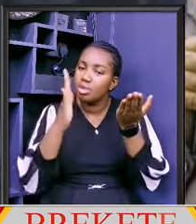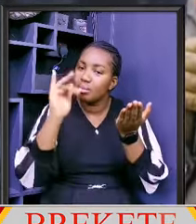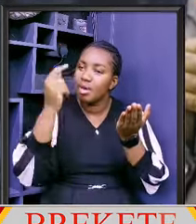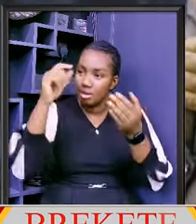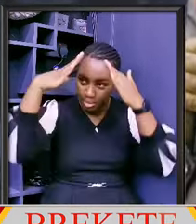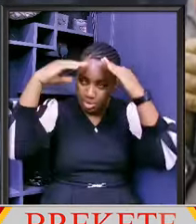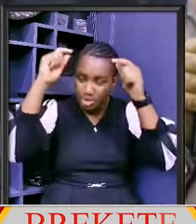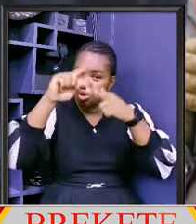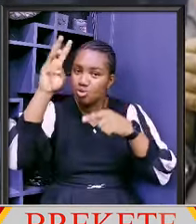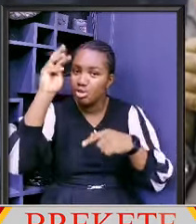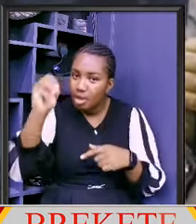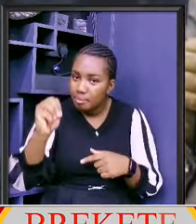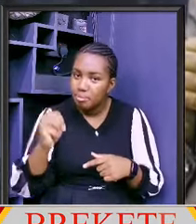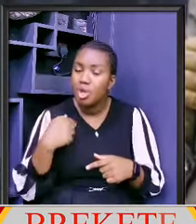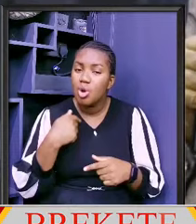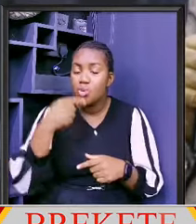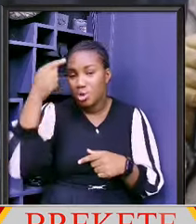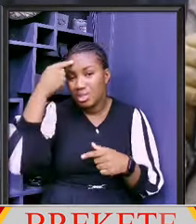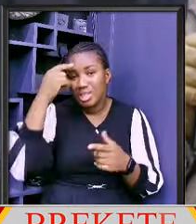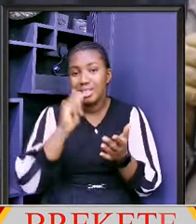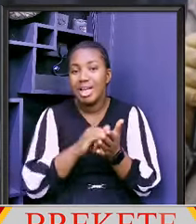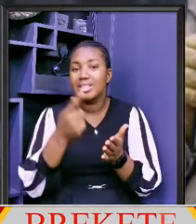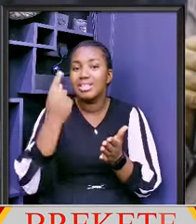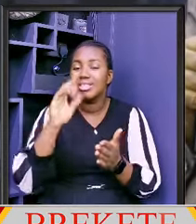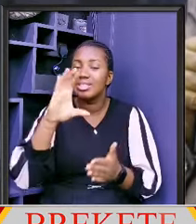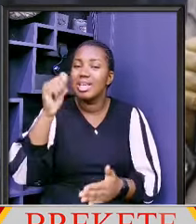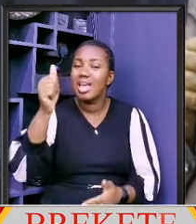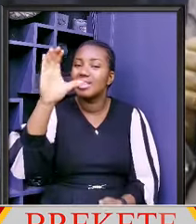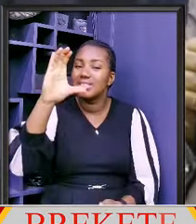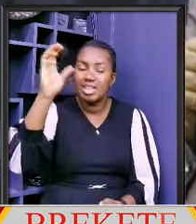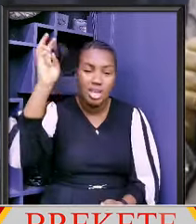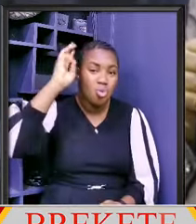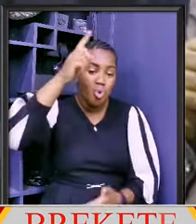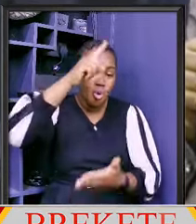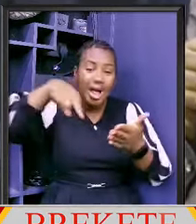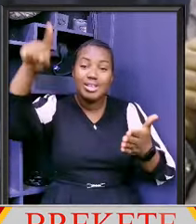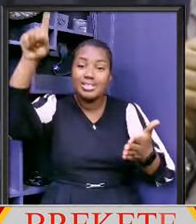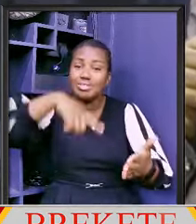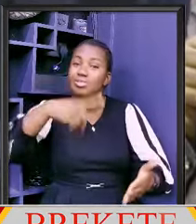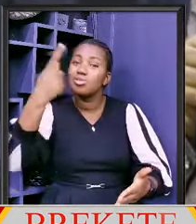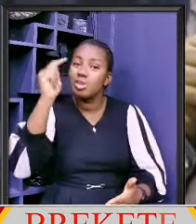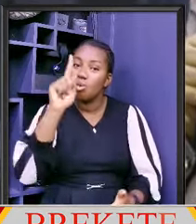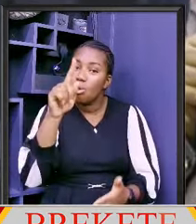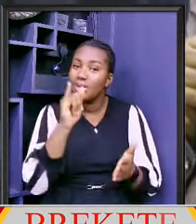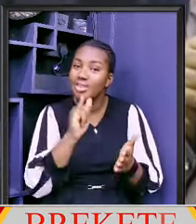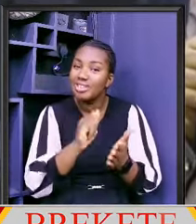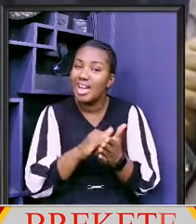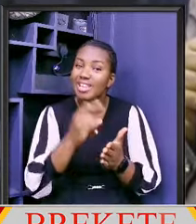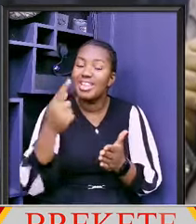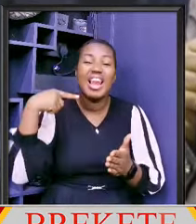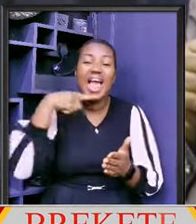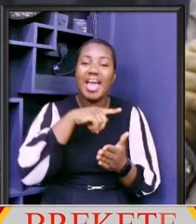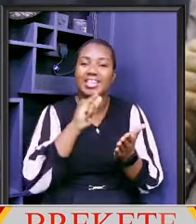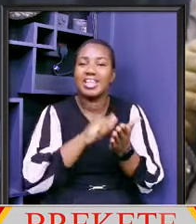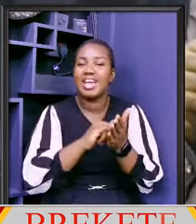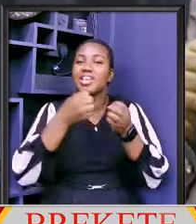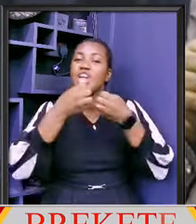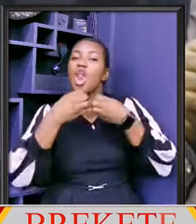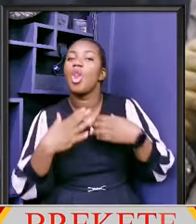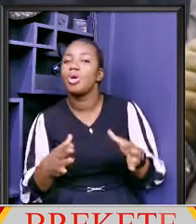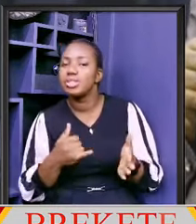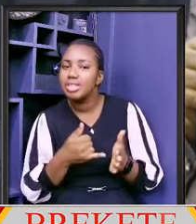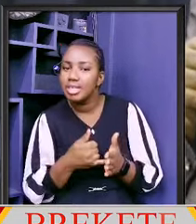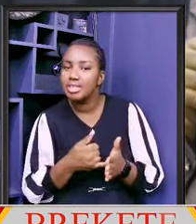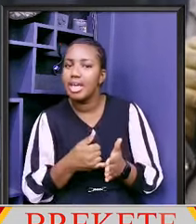them. We thought that the corporate affairs will cancel the one that they claim that they lost it. Since it's